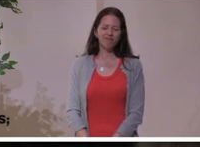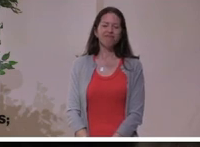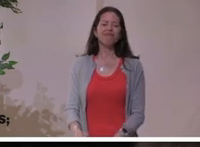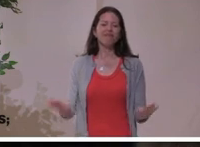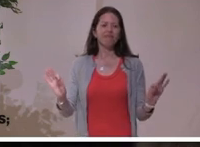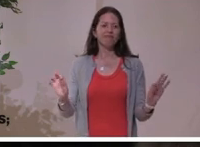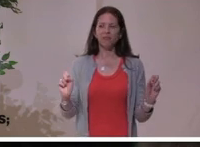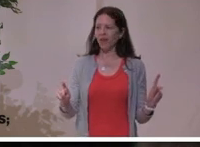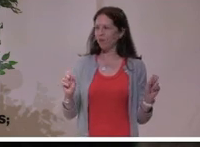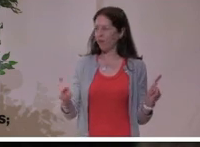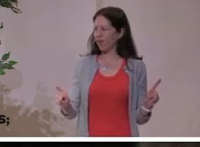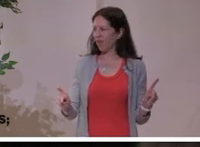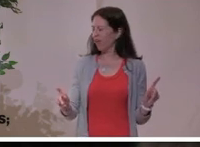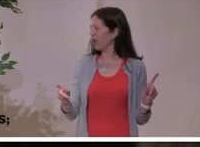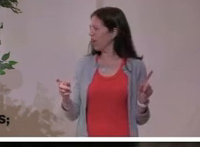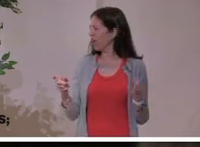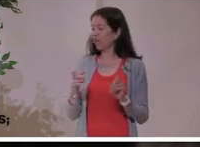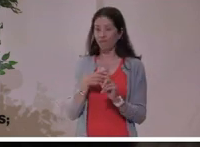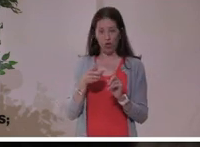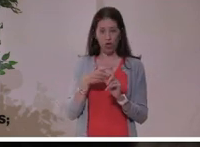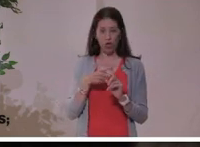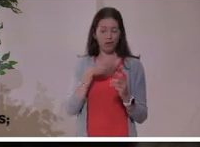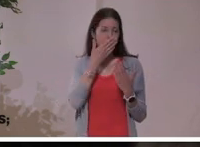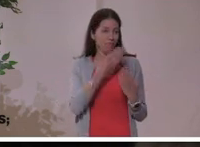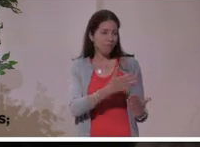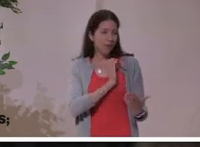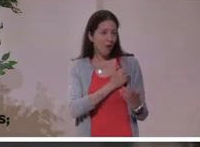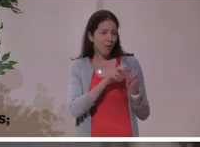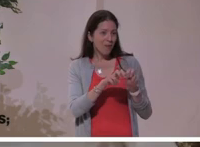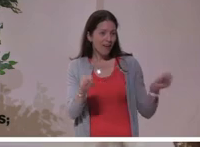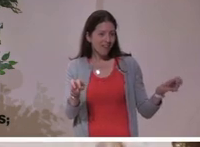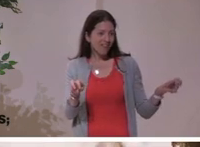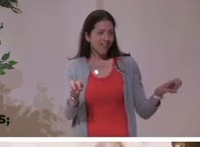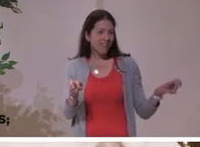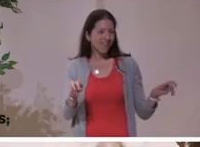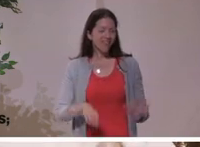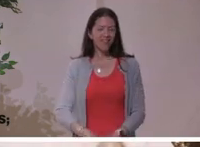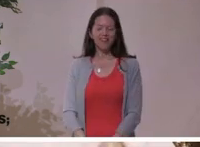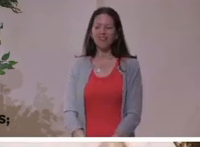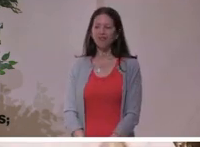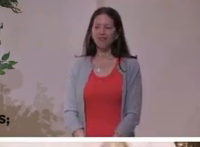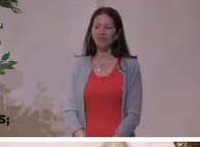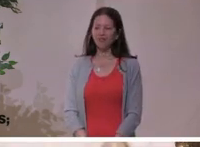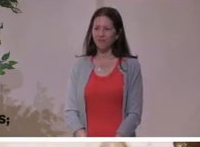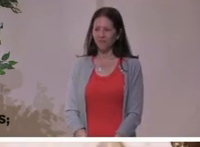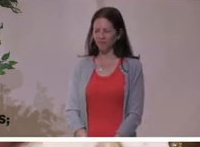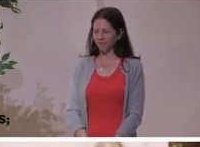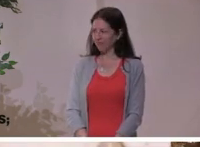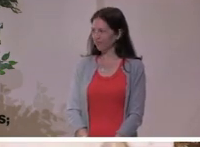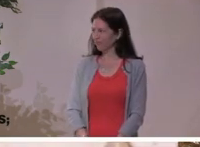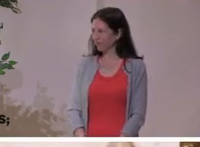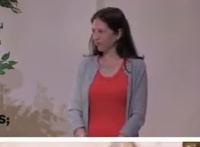Okay, ladies and gentlemen. First, let's thank our panel of prestigious, wonderful people